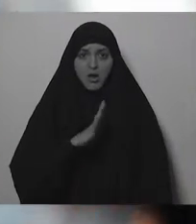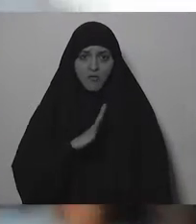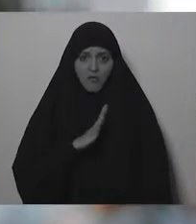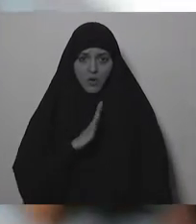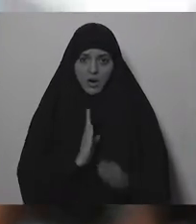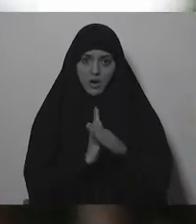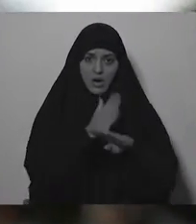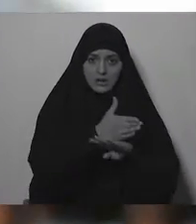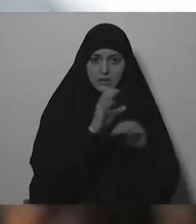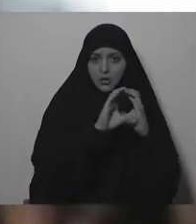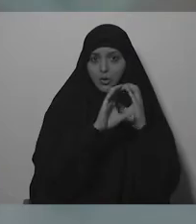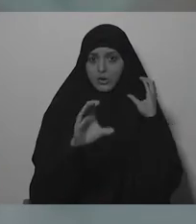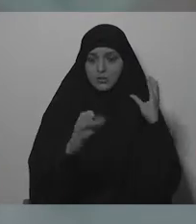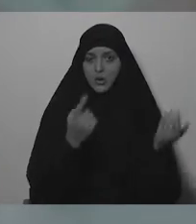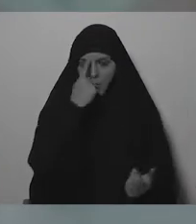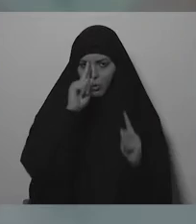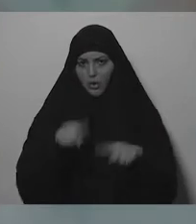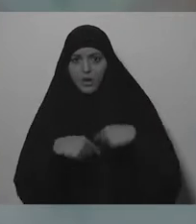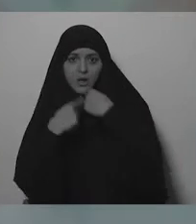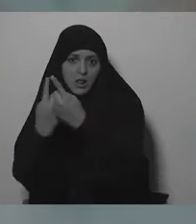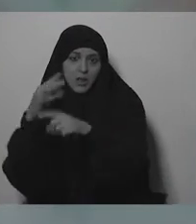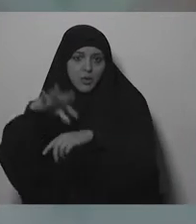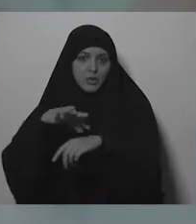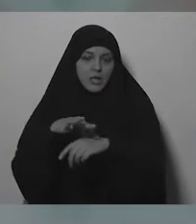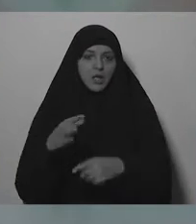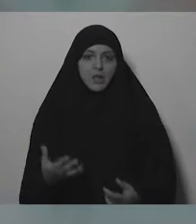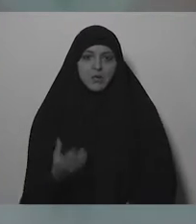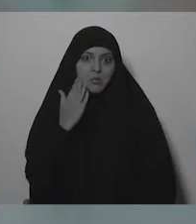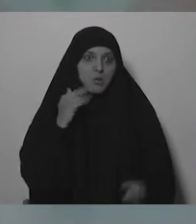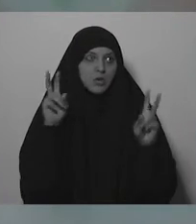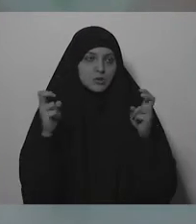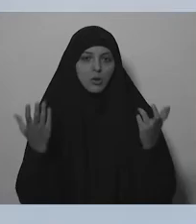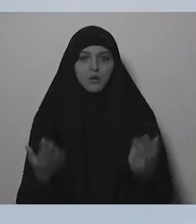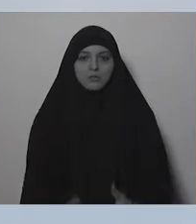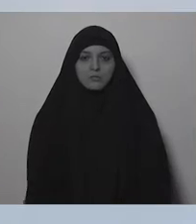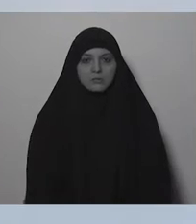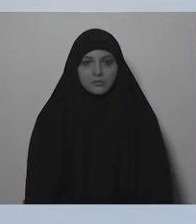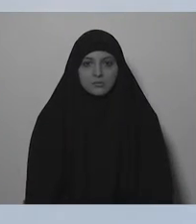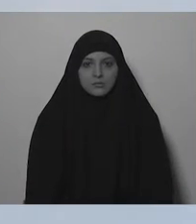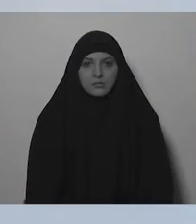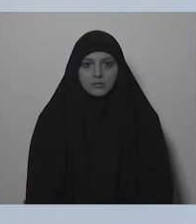have access to transport to go to the hospital, for example.